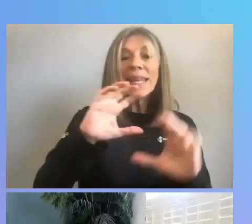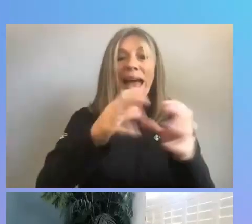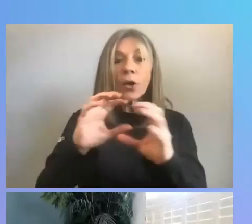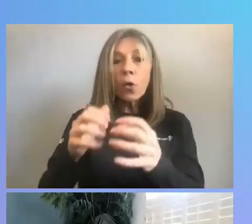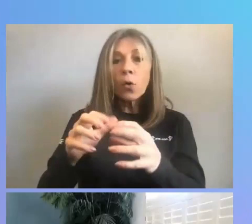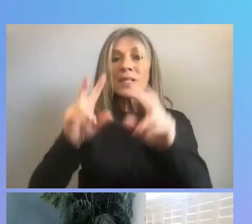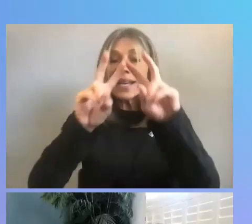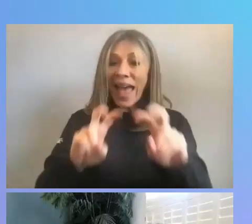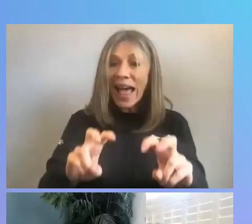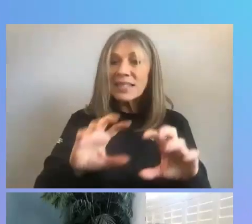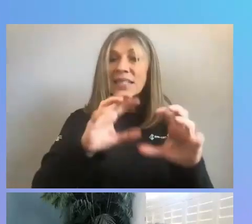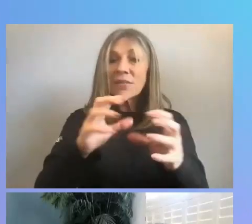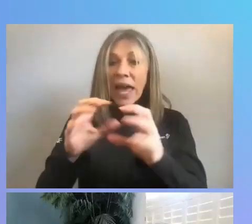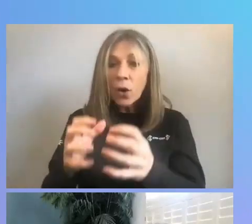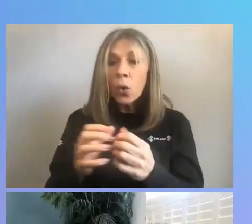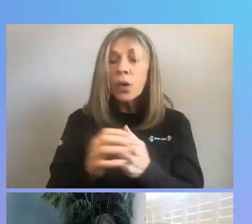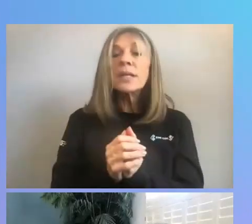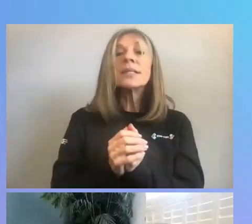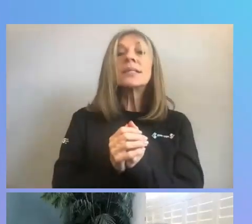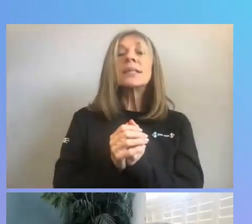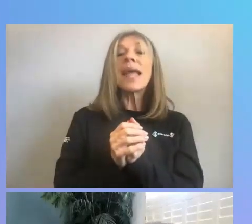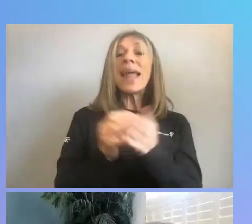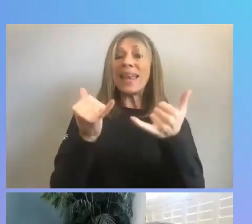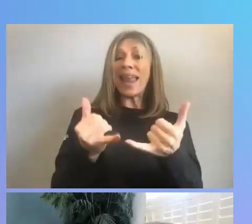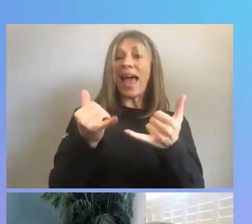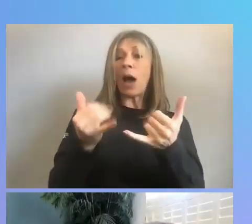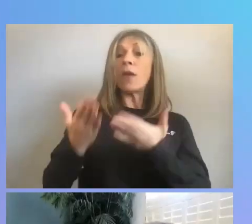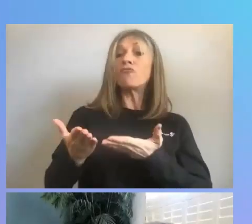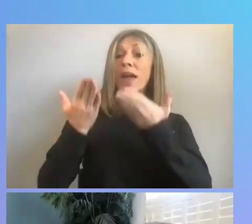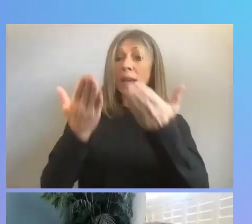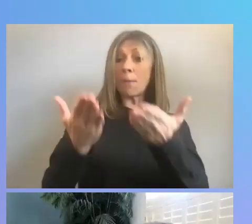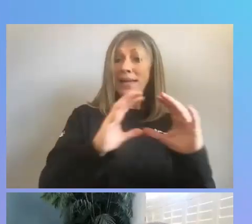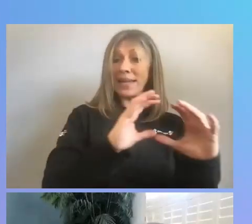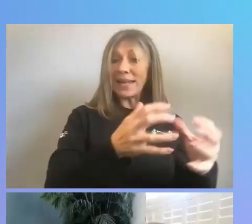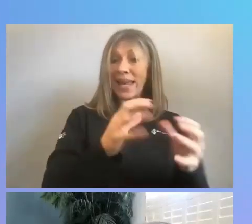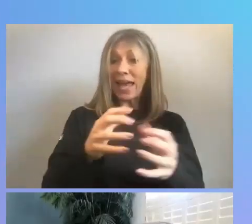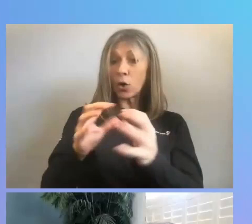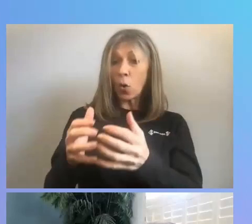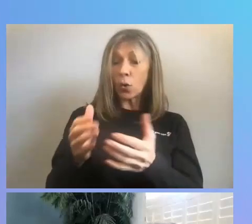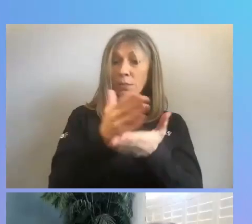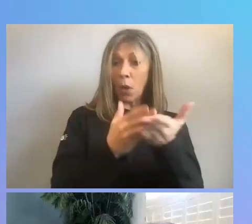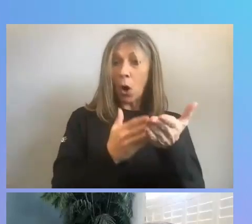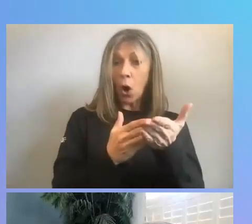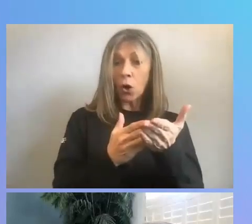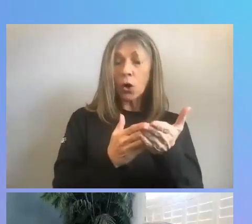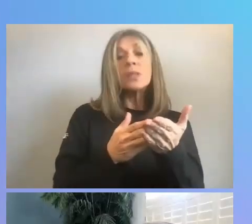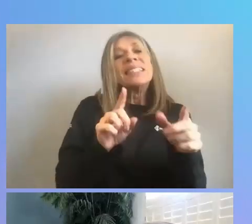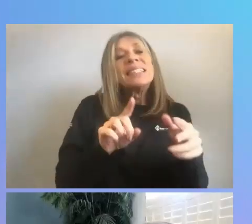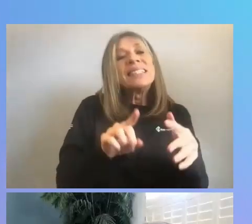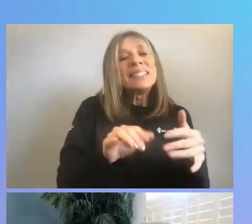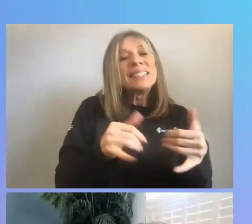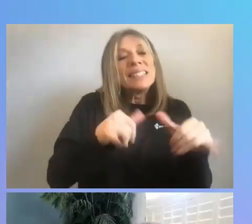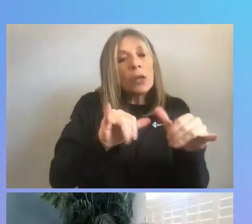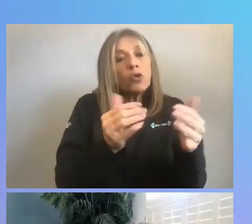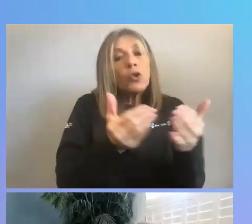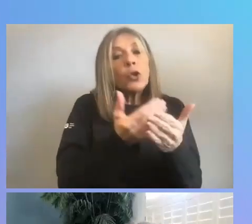information architecture categories, and they're now at the recommended category stage, all still in draft. Everything could still